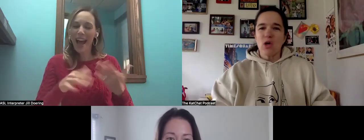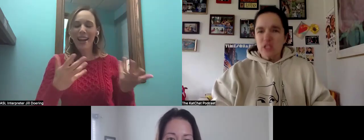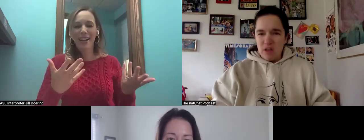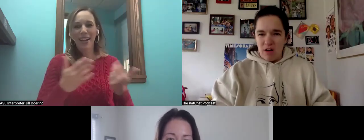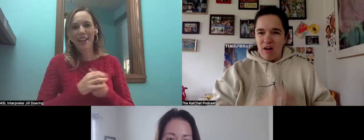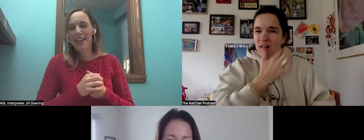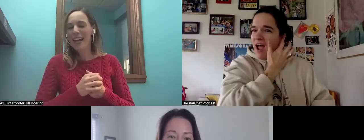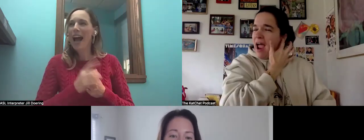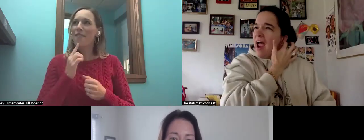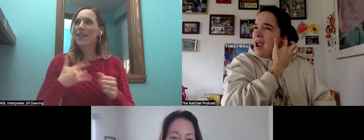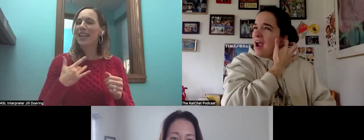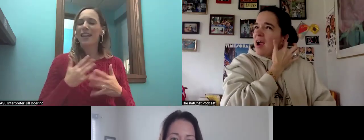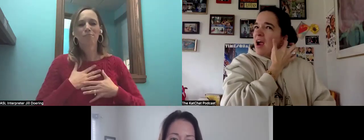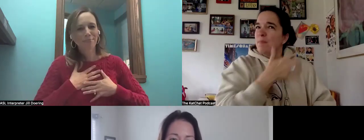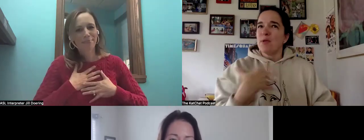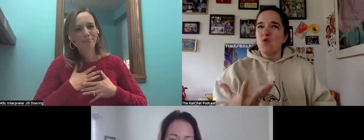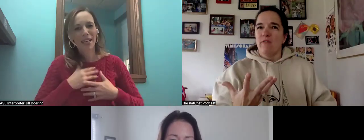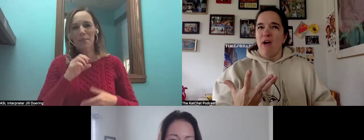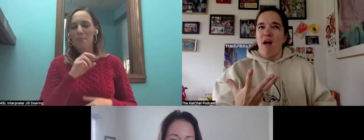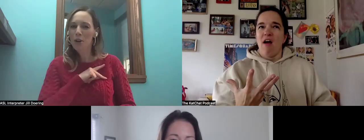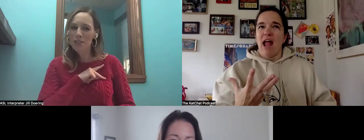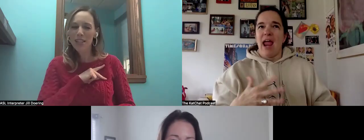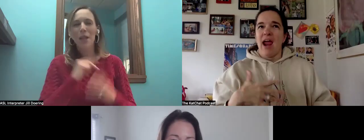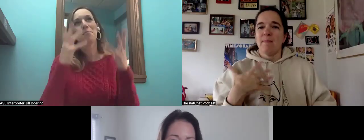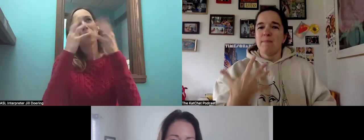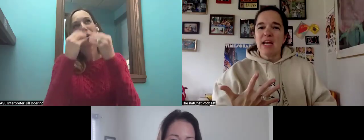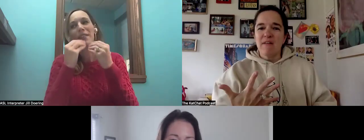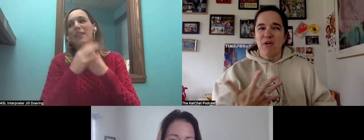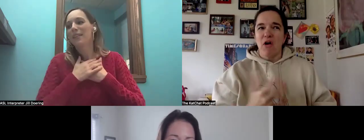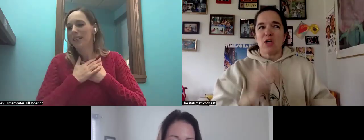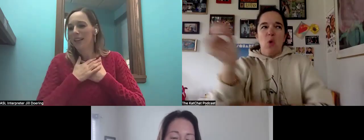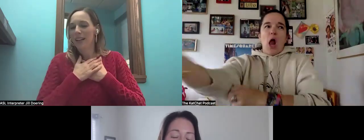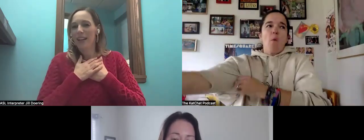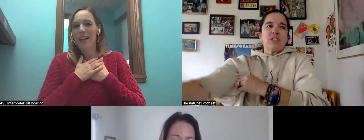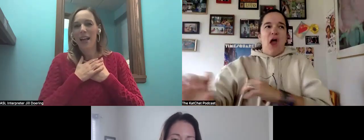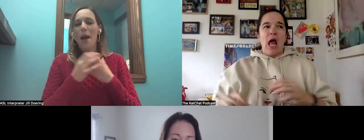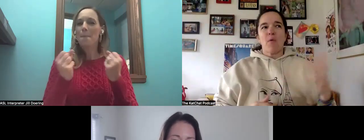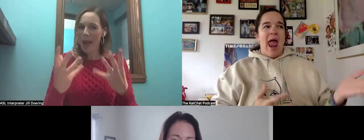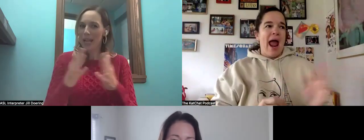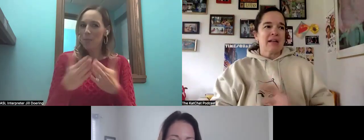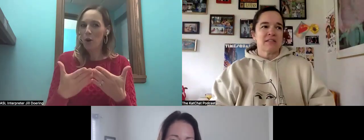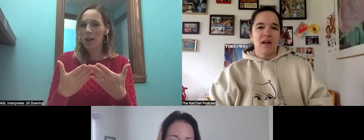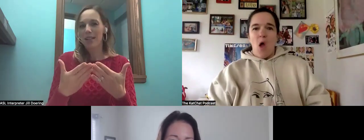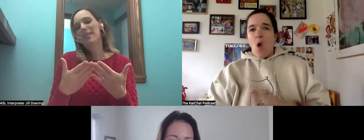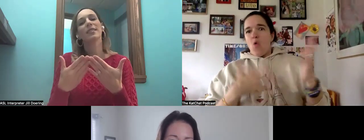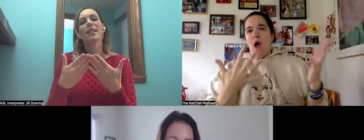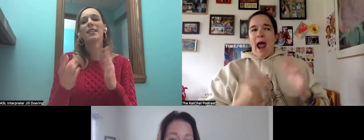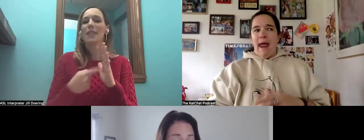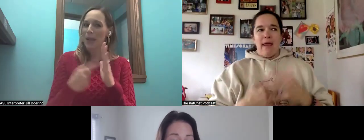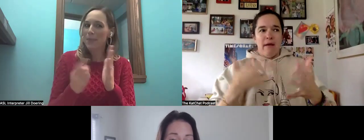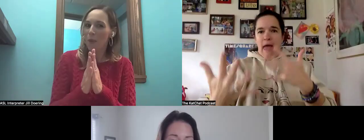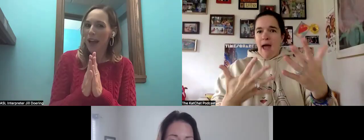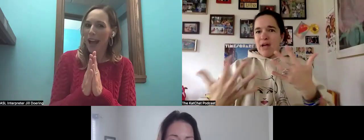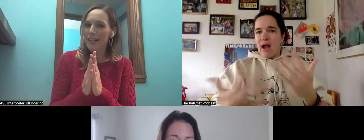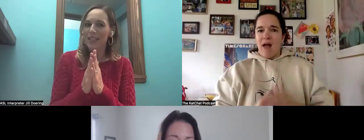so personal and beautiful and meaningful, so I always thought I would ask Yeah,